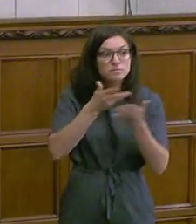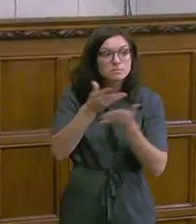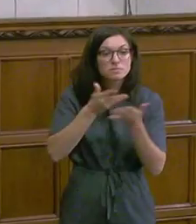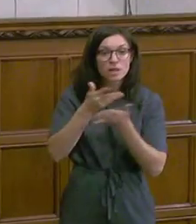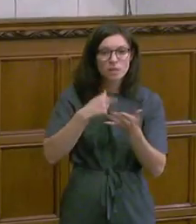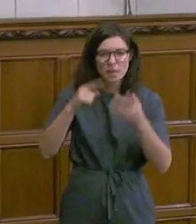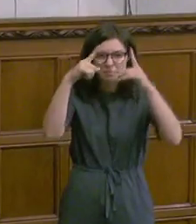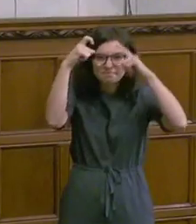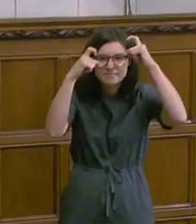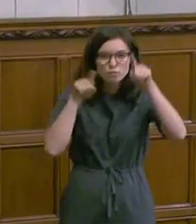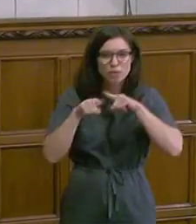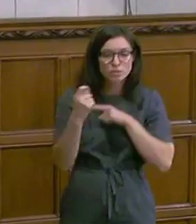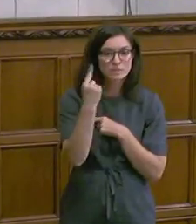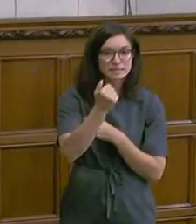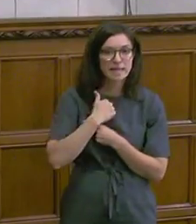get past my accent.